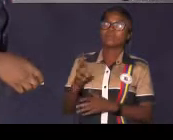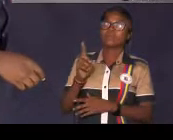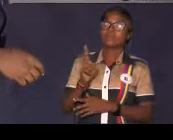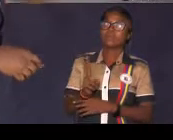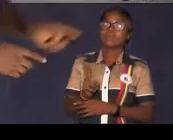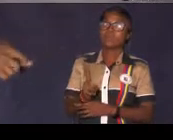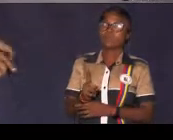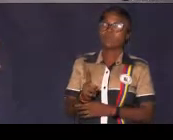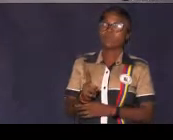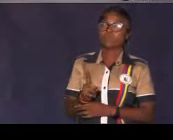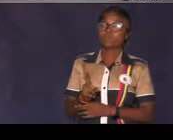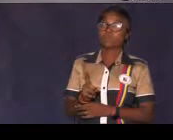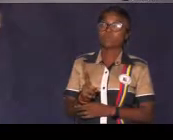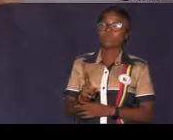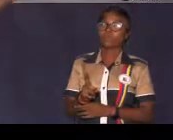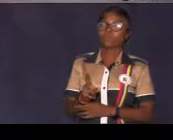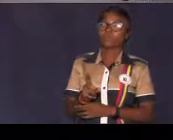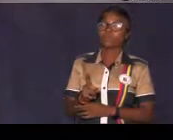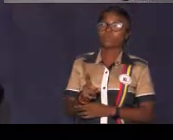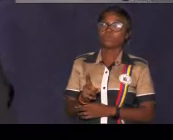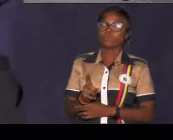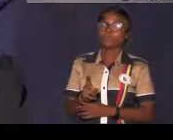1 here, then I get